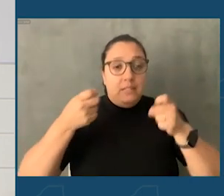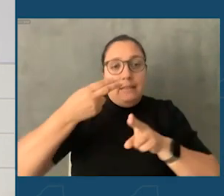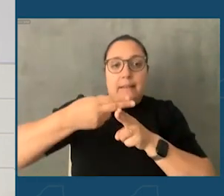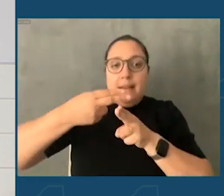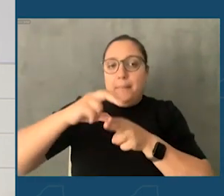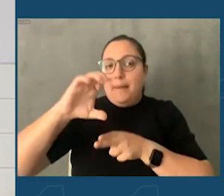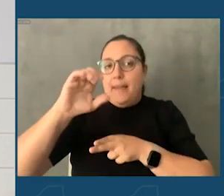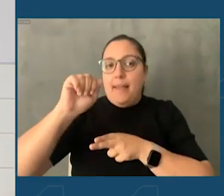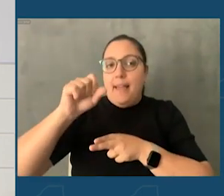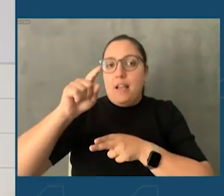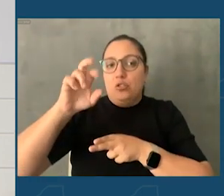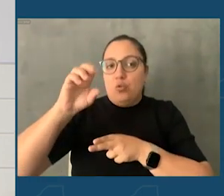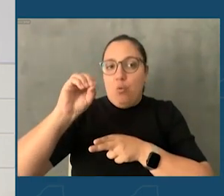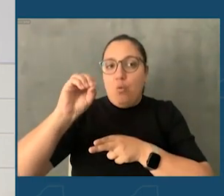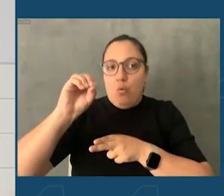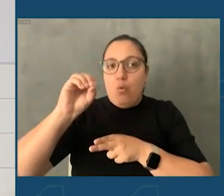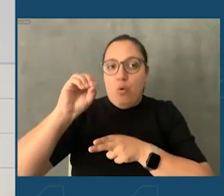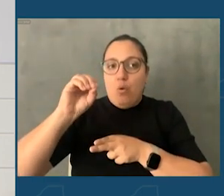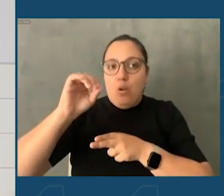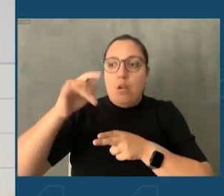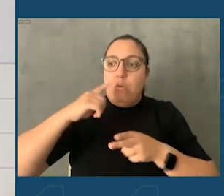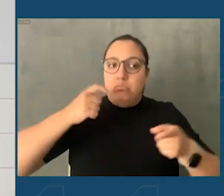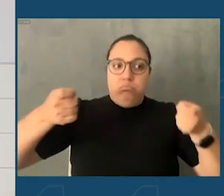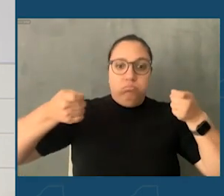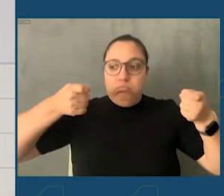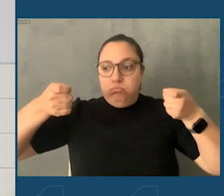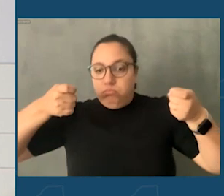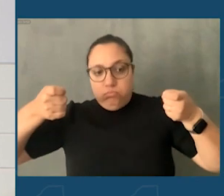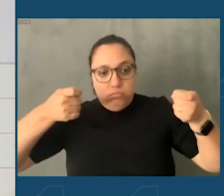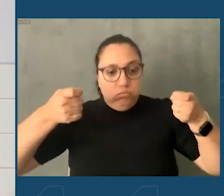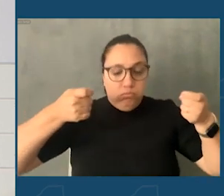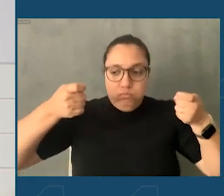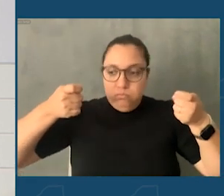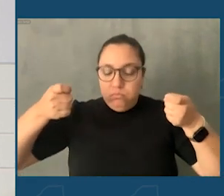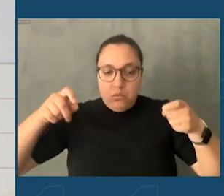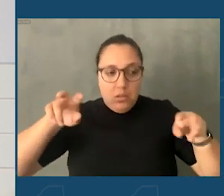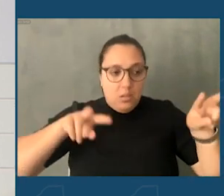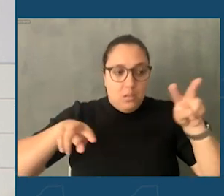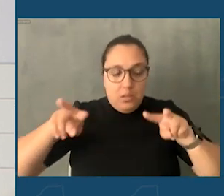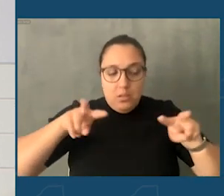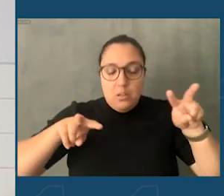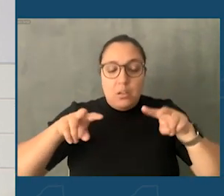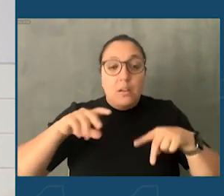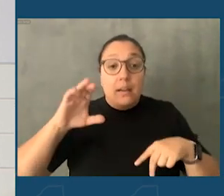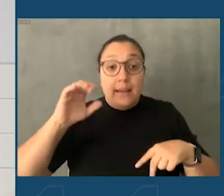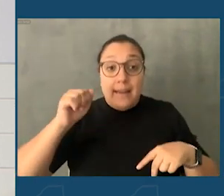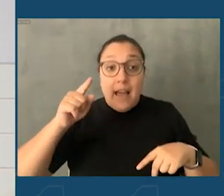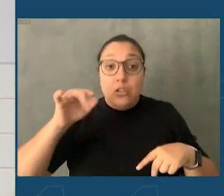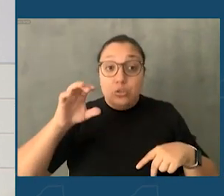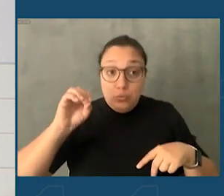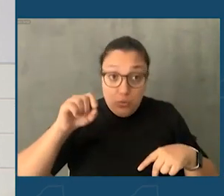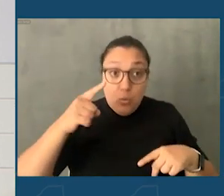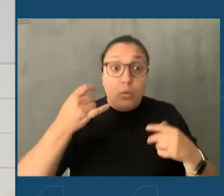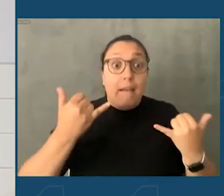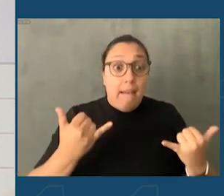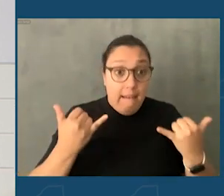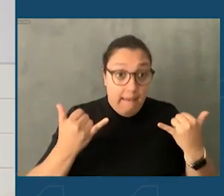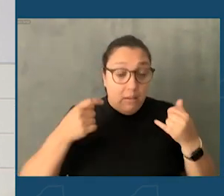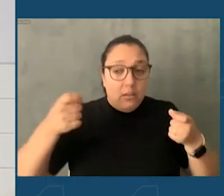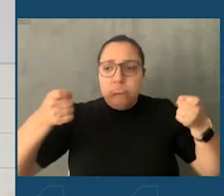of those who are coming here today and would like to participate in what this country has to